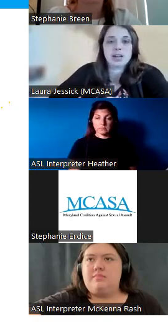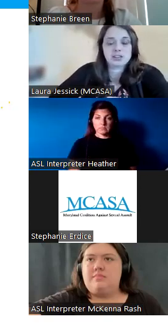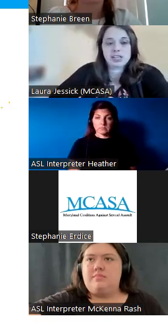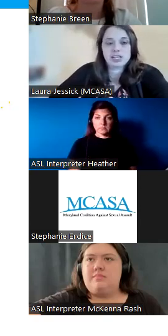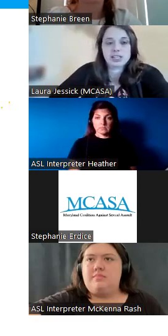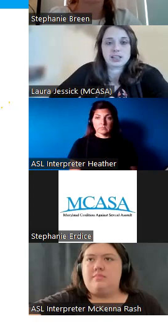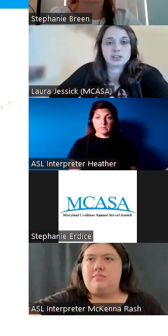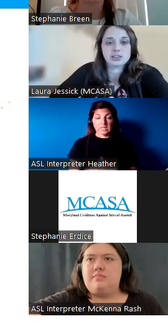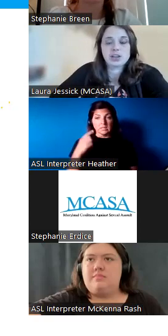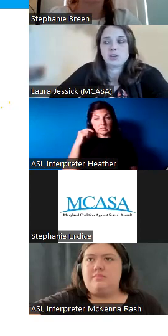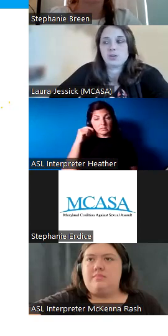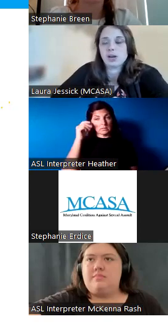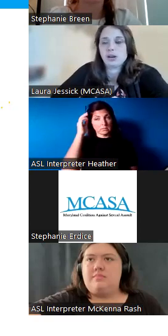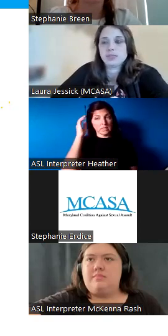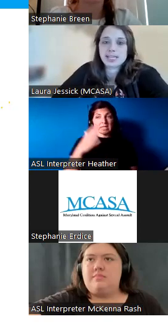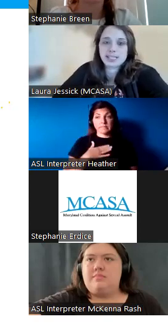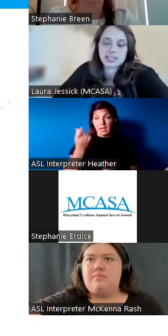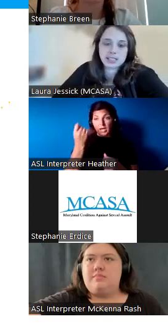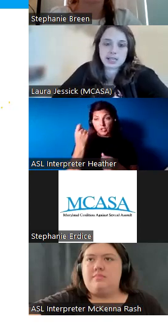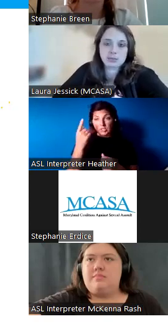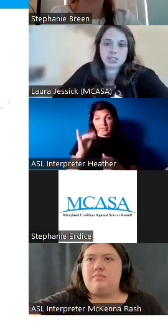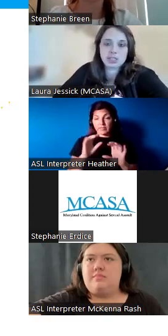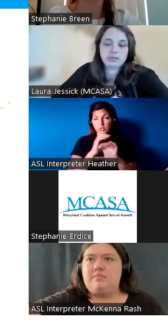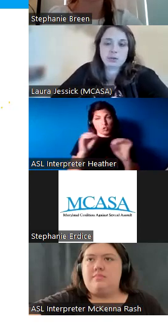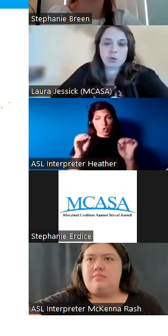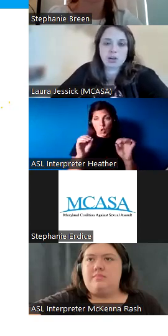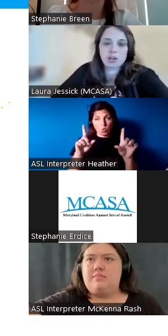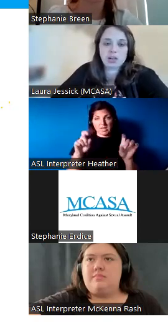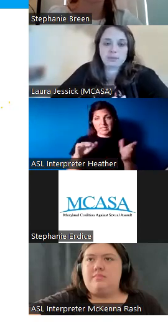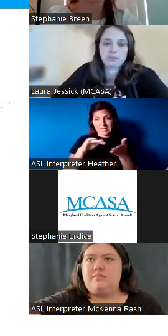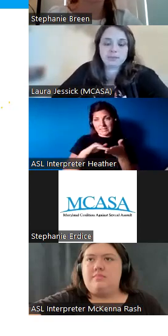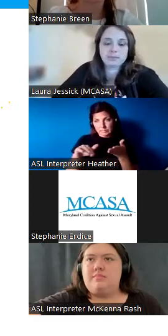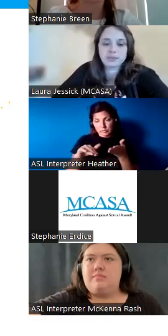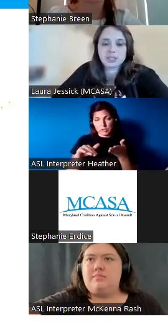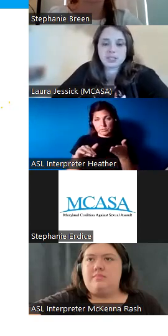And it's my understanding that there is no testing exemption for